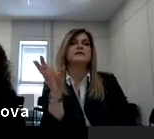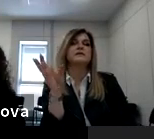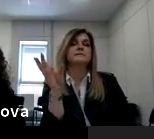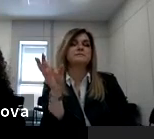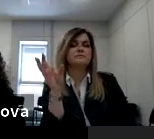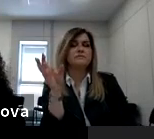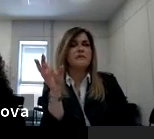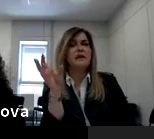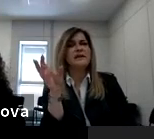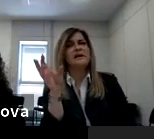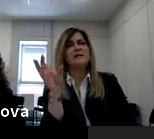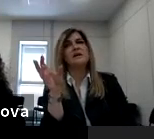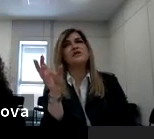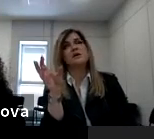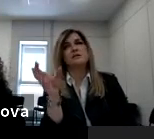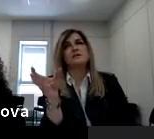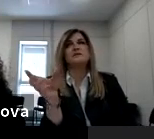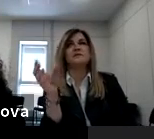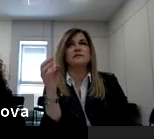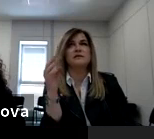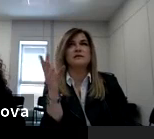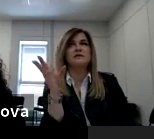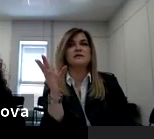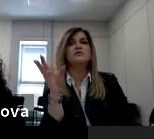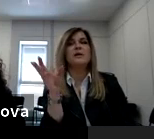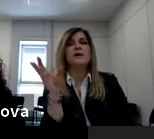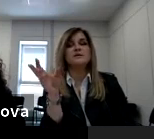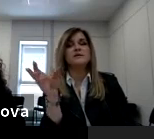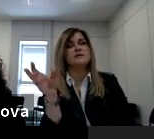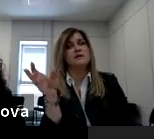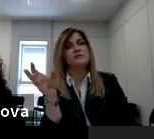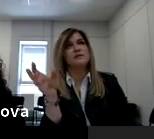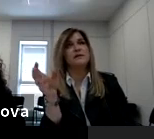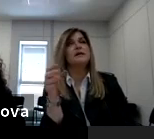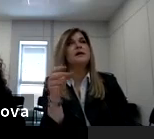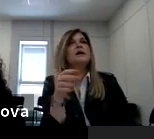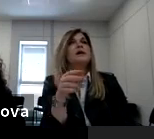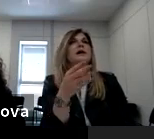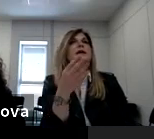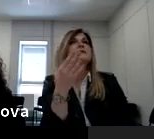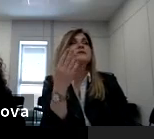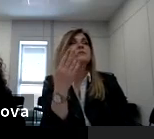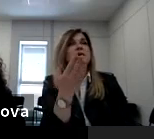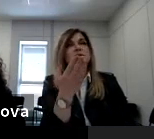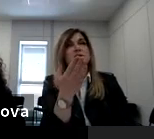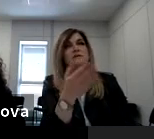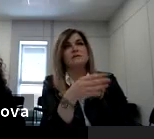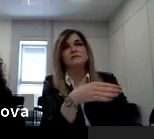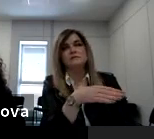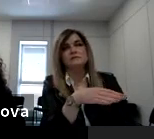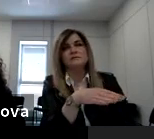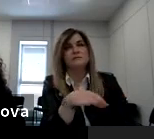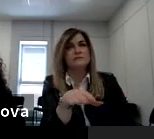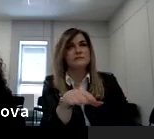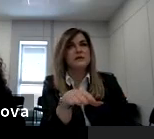that can adjust these two parts separately. And plus,